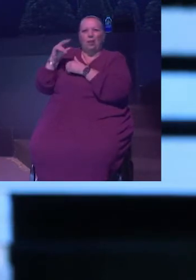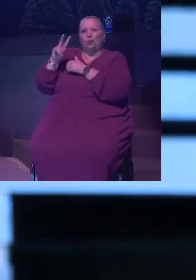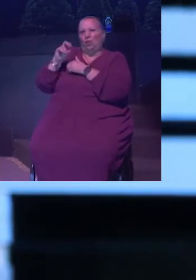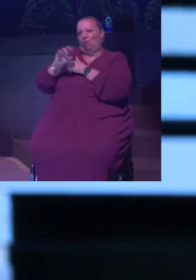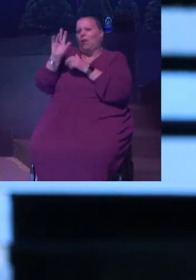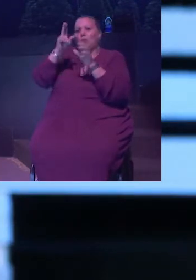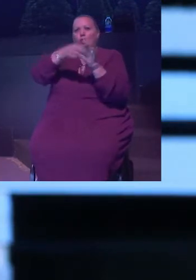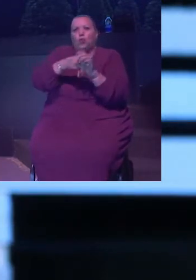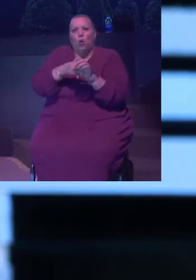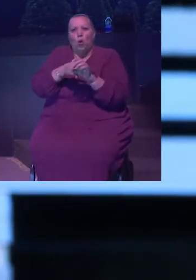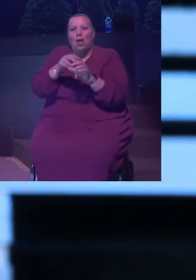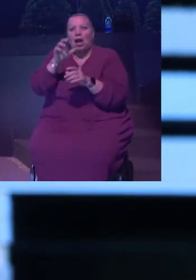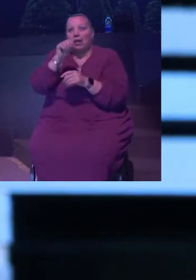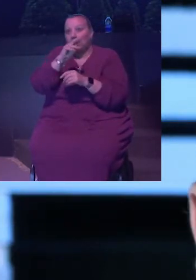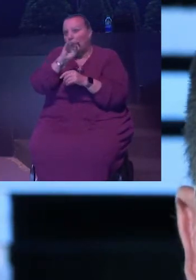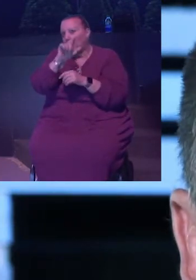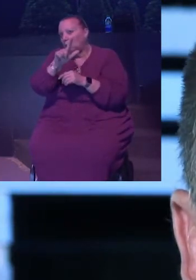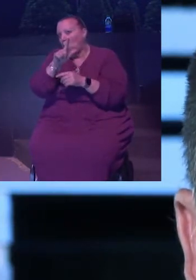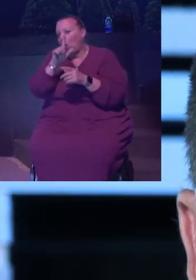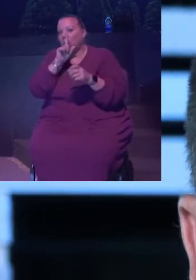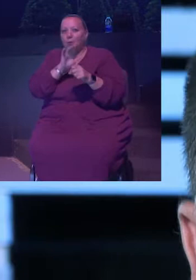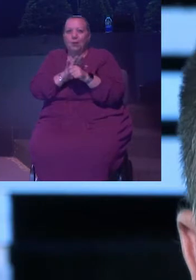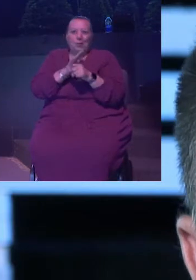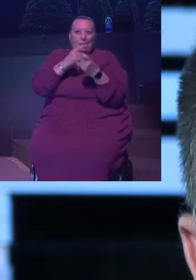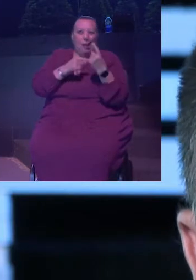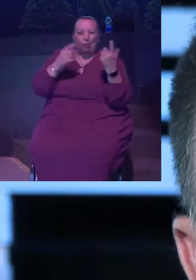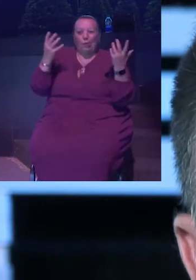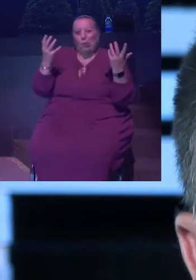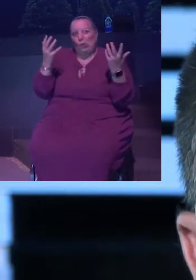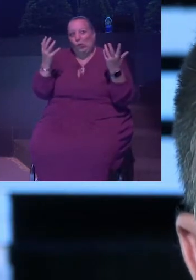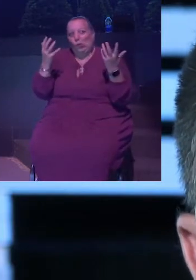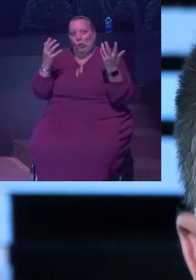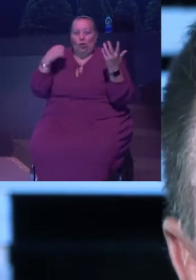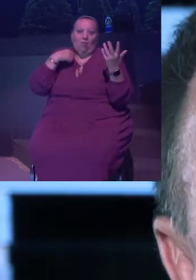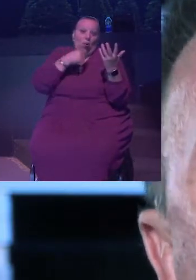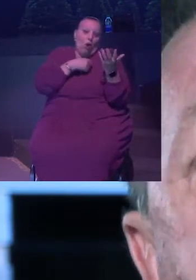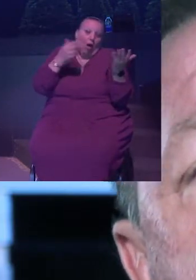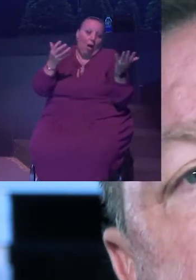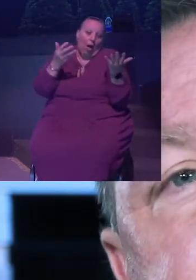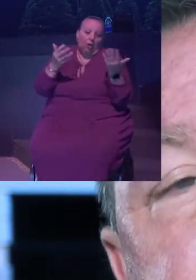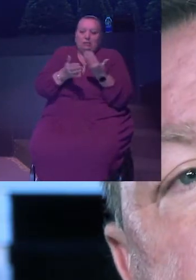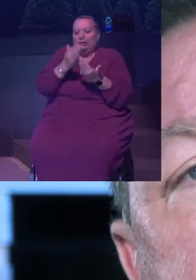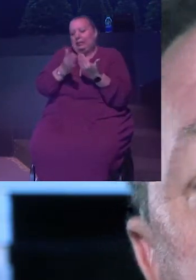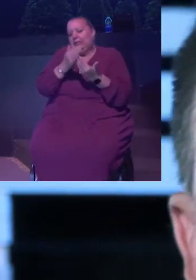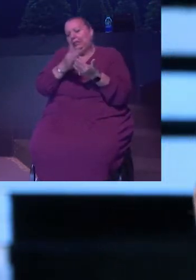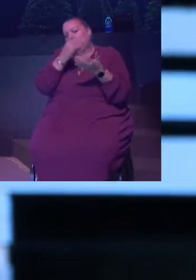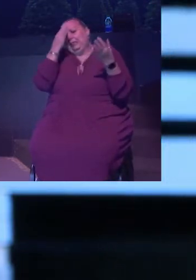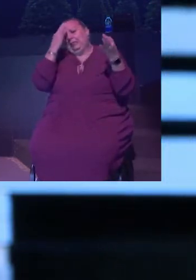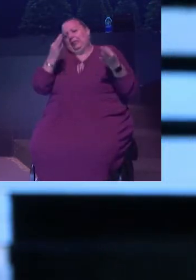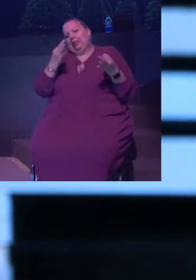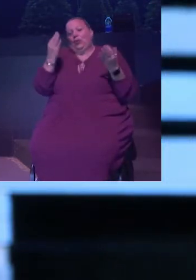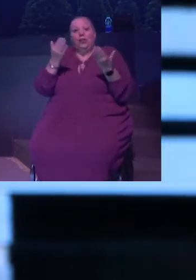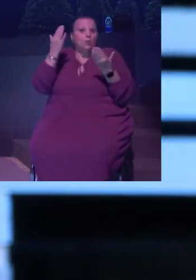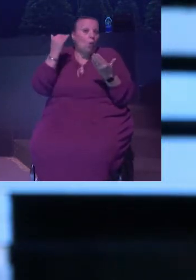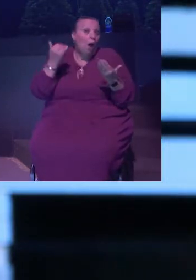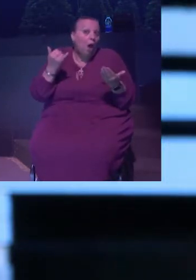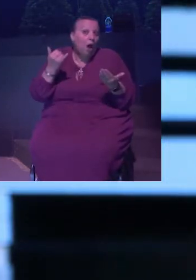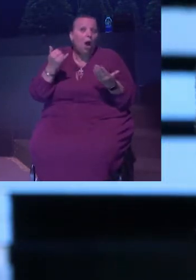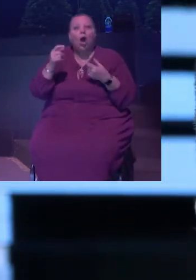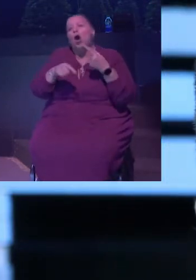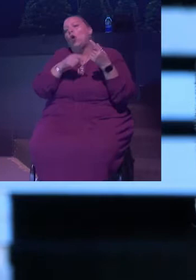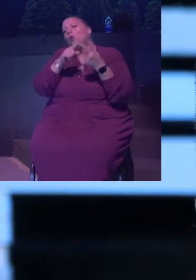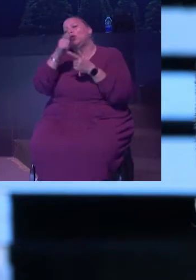then when the Cannonball Commitment came, for us, it was an easier decision. Here's why. When